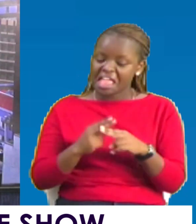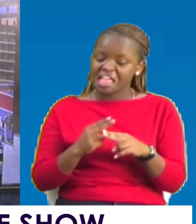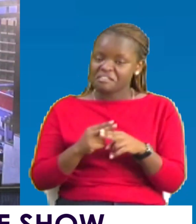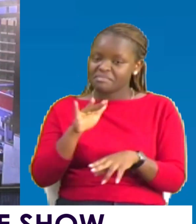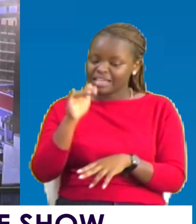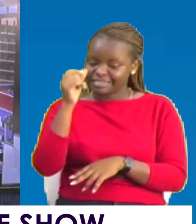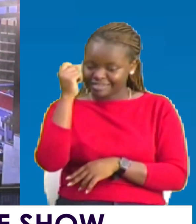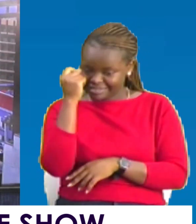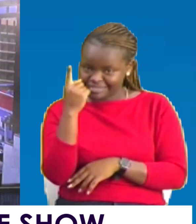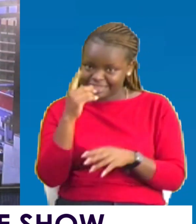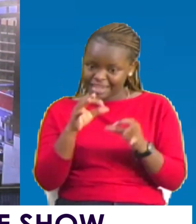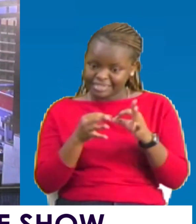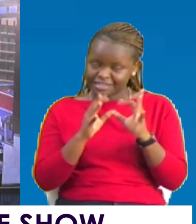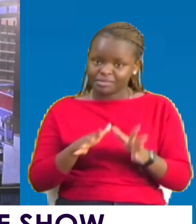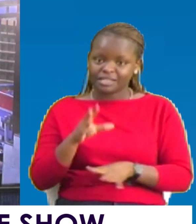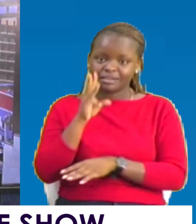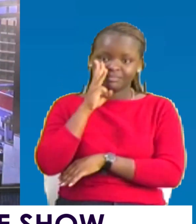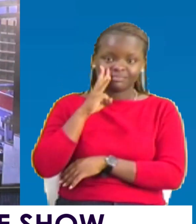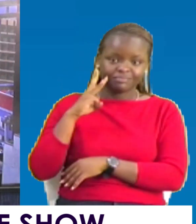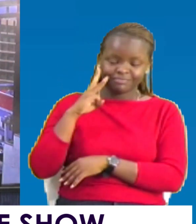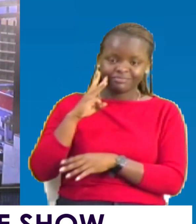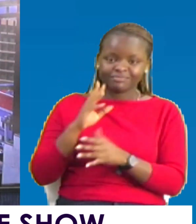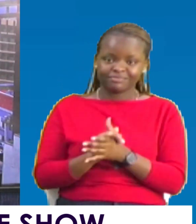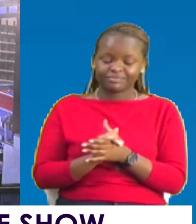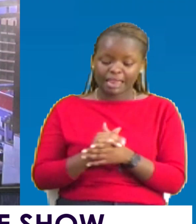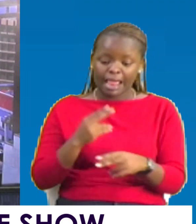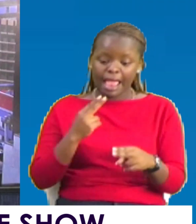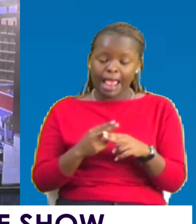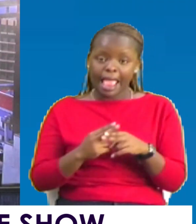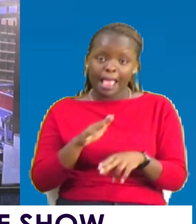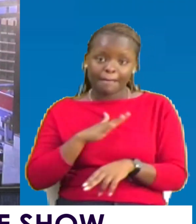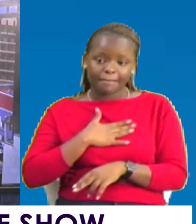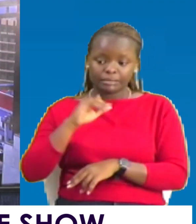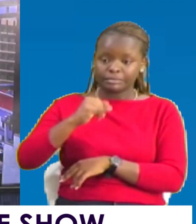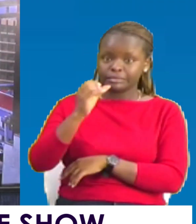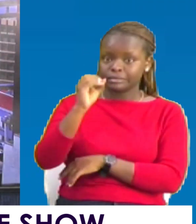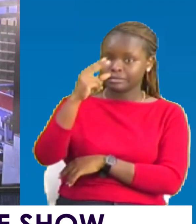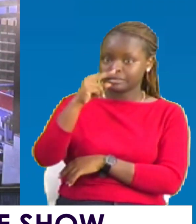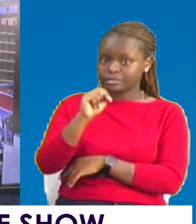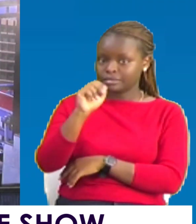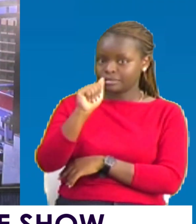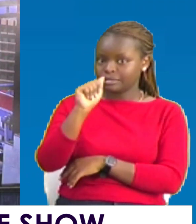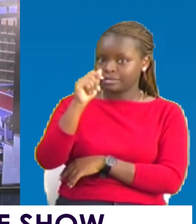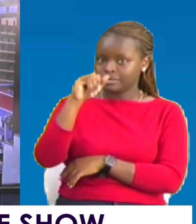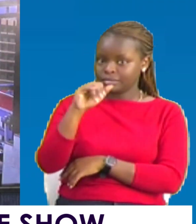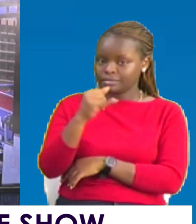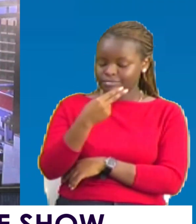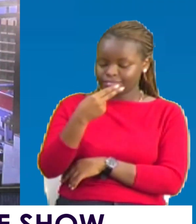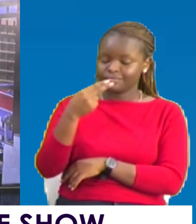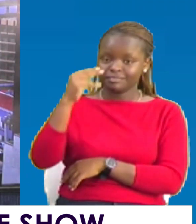sign language interpreter is Wanja. My name is Jonah Simba. I'm talking about it is our